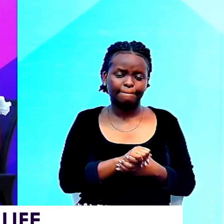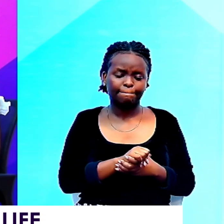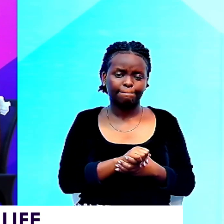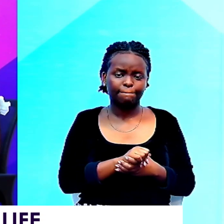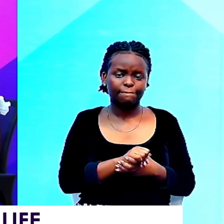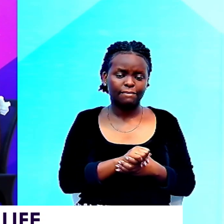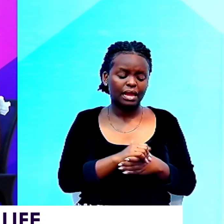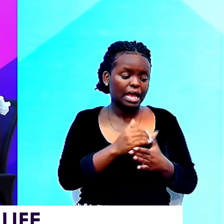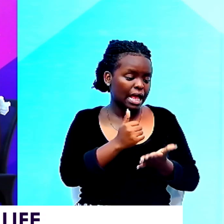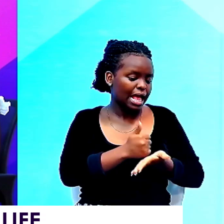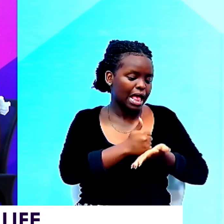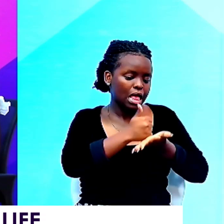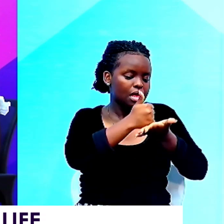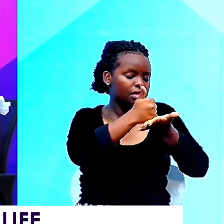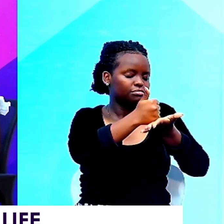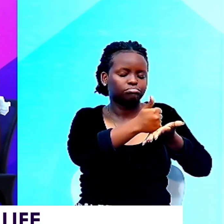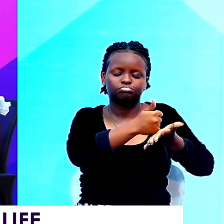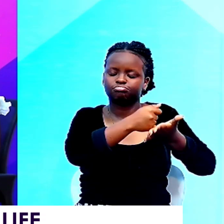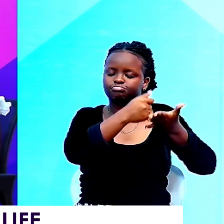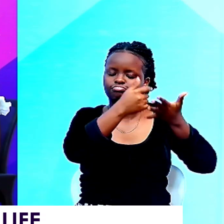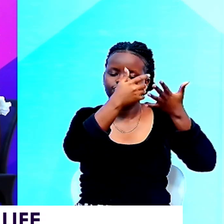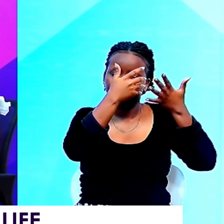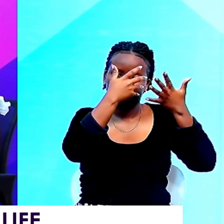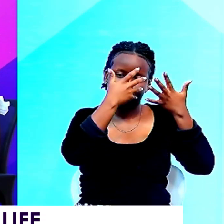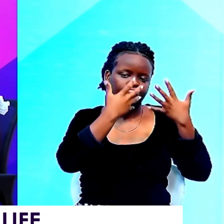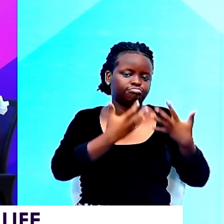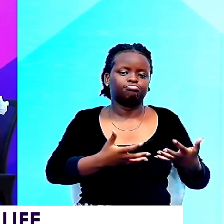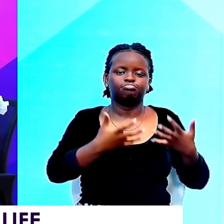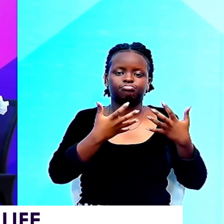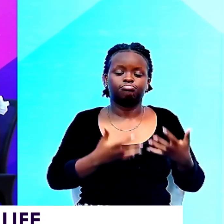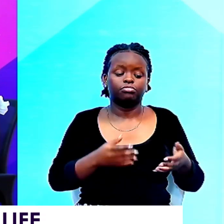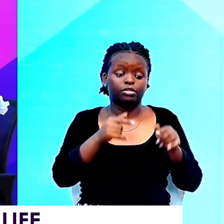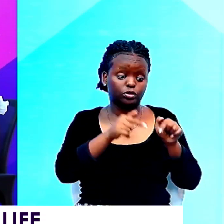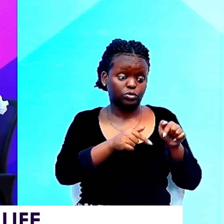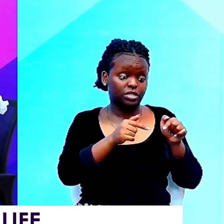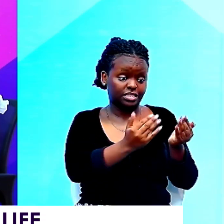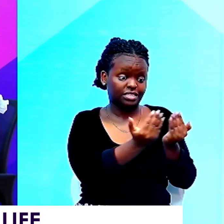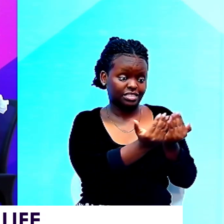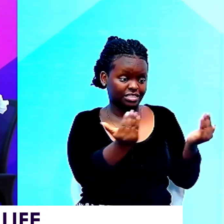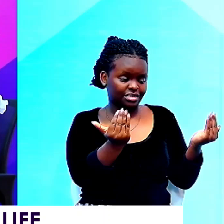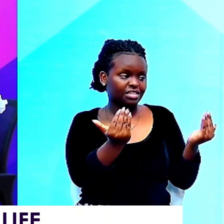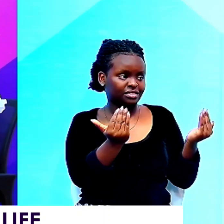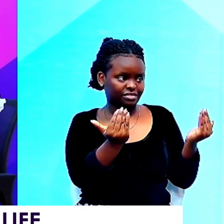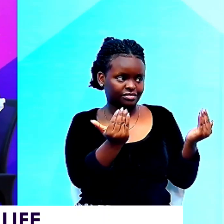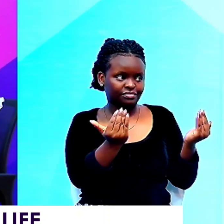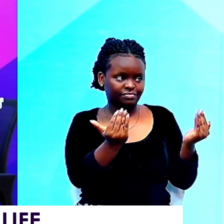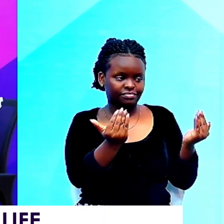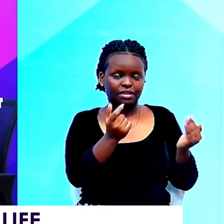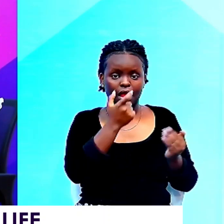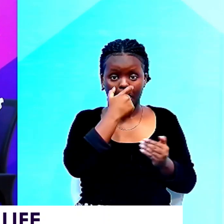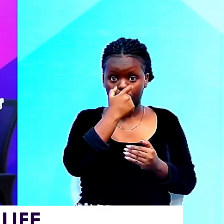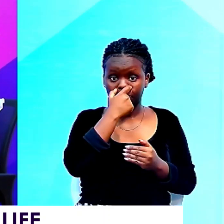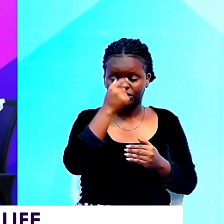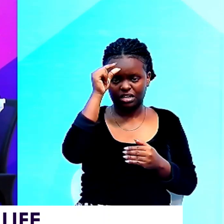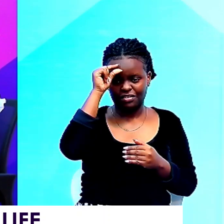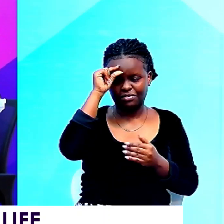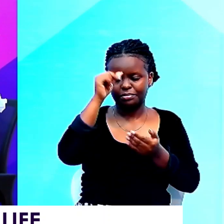that has helped a lot, because today's child, I wish the government could just do